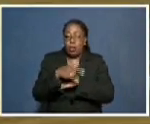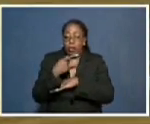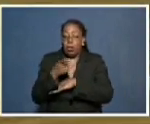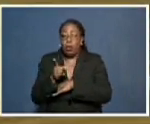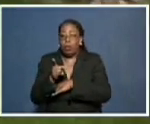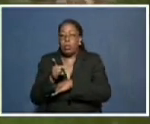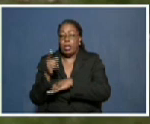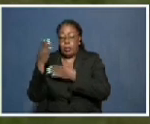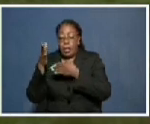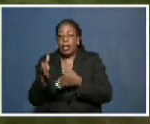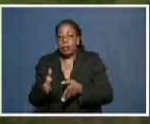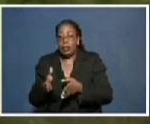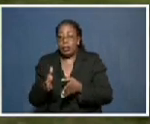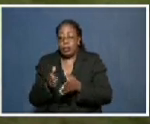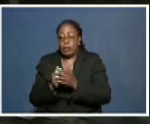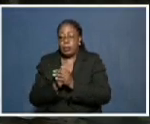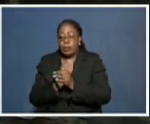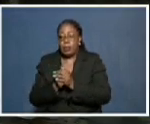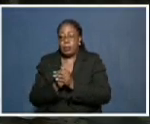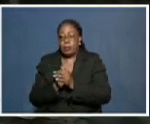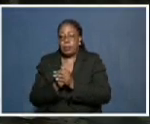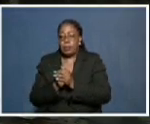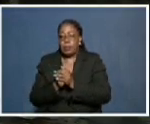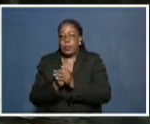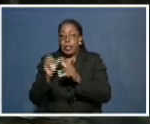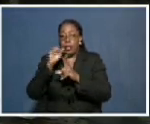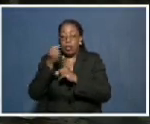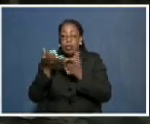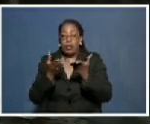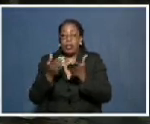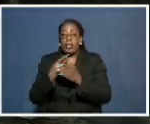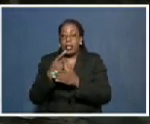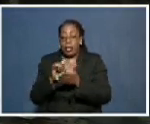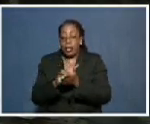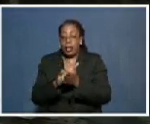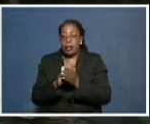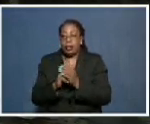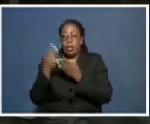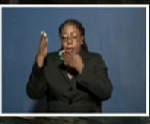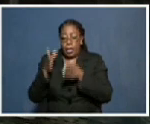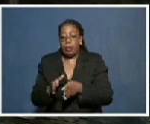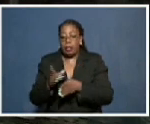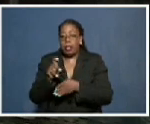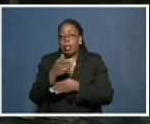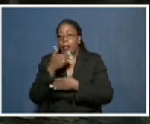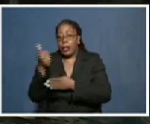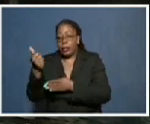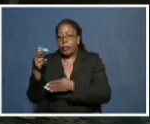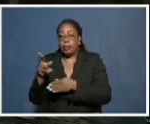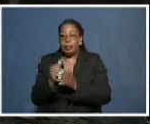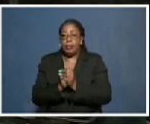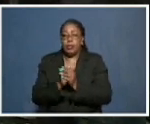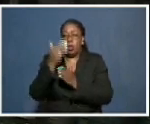5 monster storm, Hurricane Dorian. The Minister of Social Services, however, is adamant Bahamians deserve better. Why would